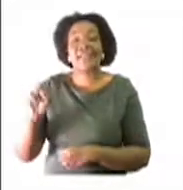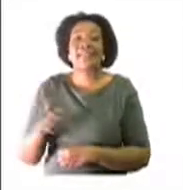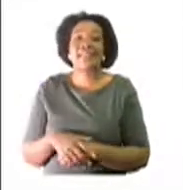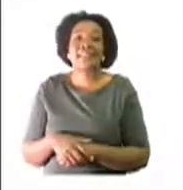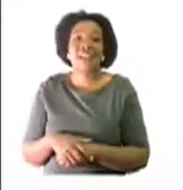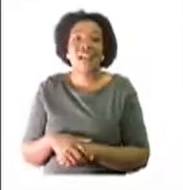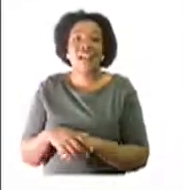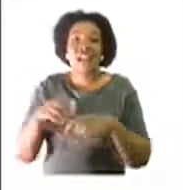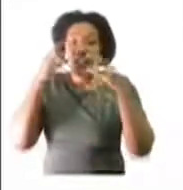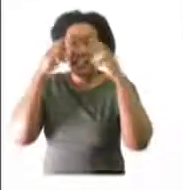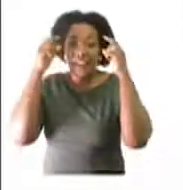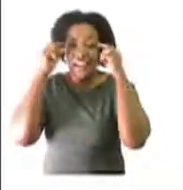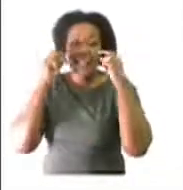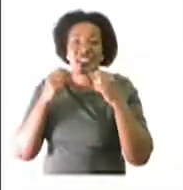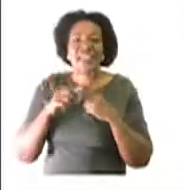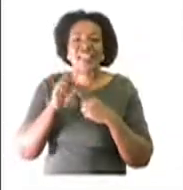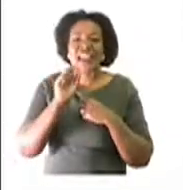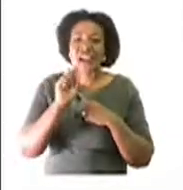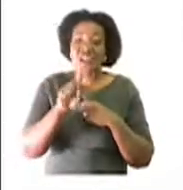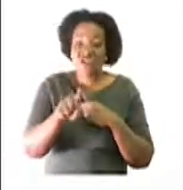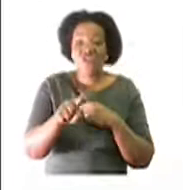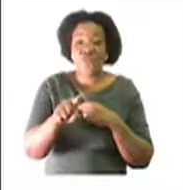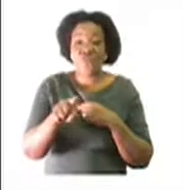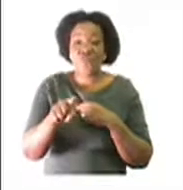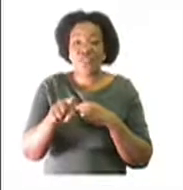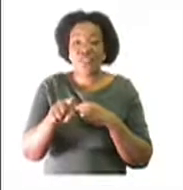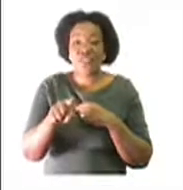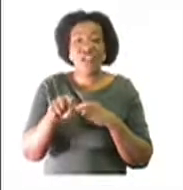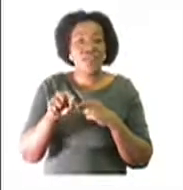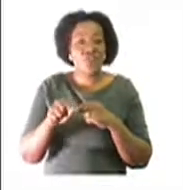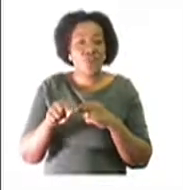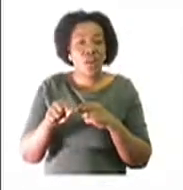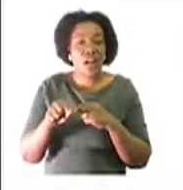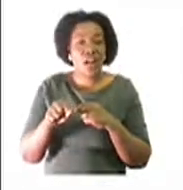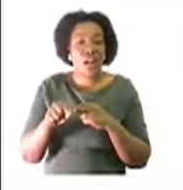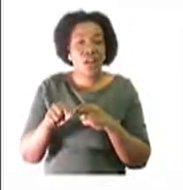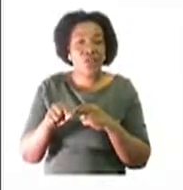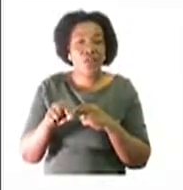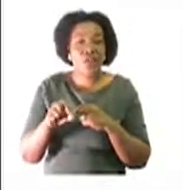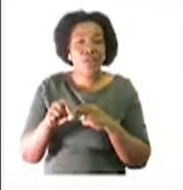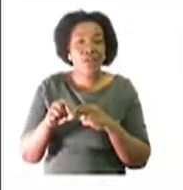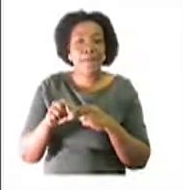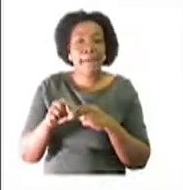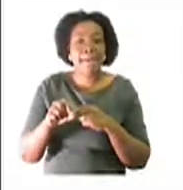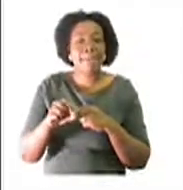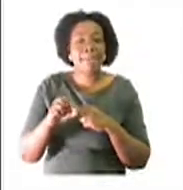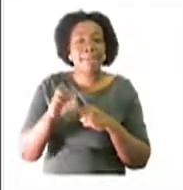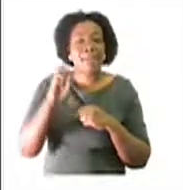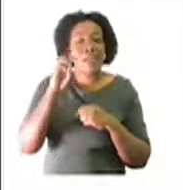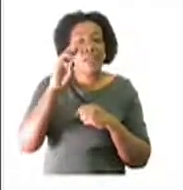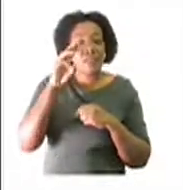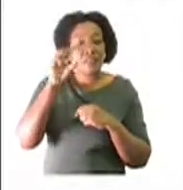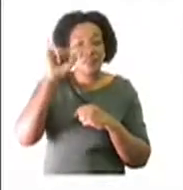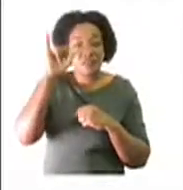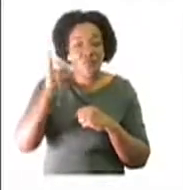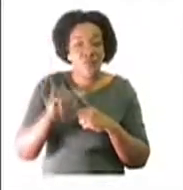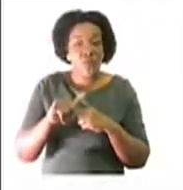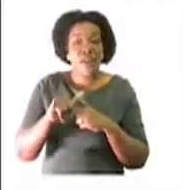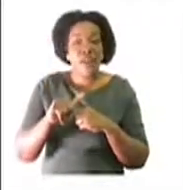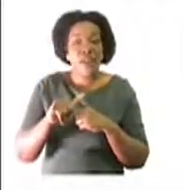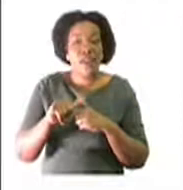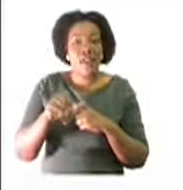you. Those glasses are yours. Very good. Now I would like for you to complete